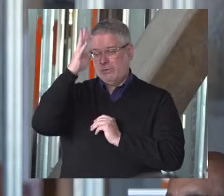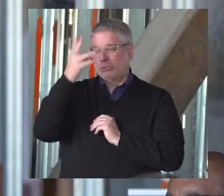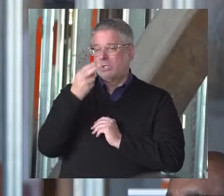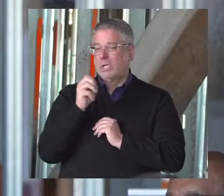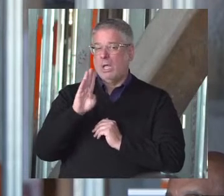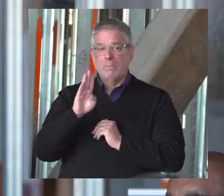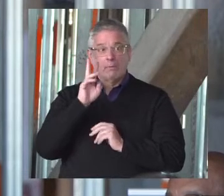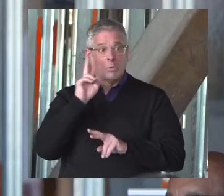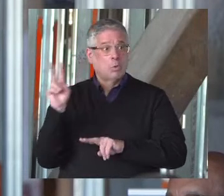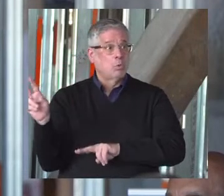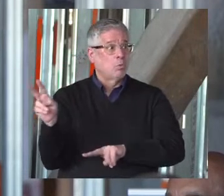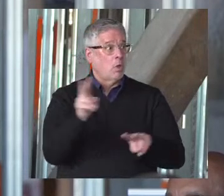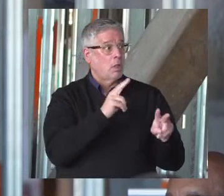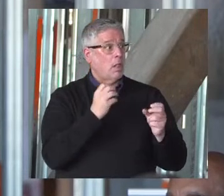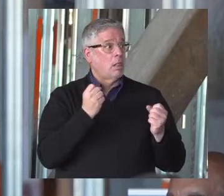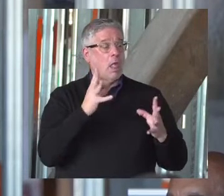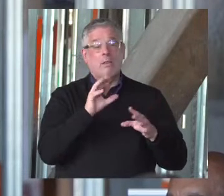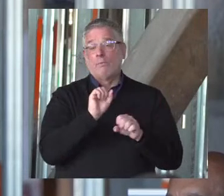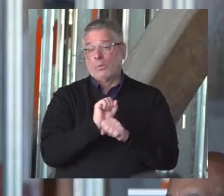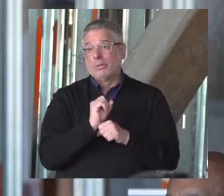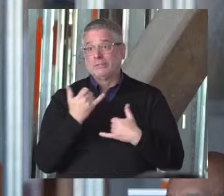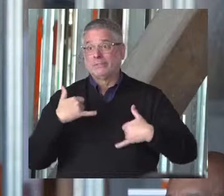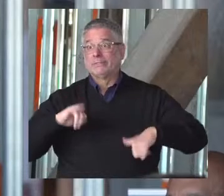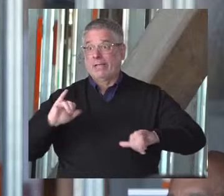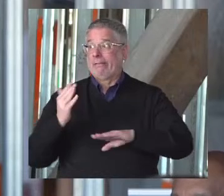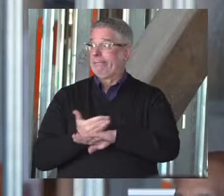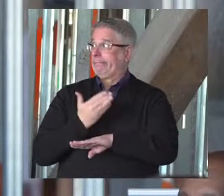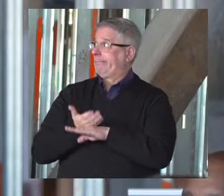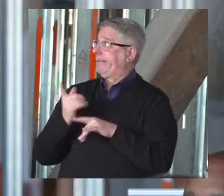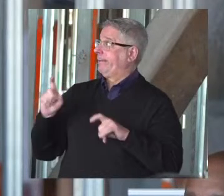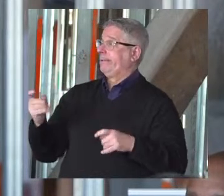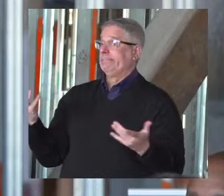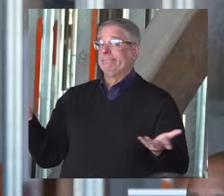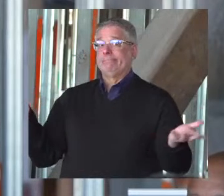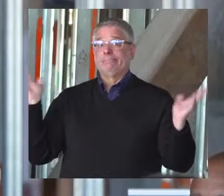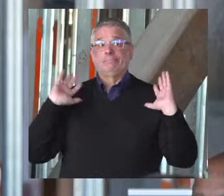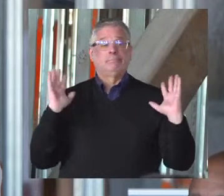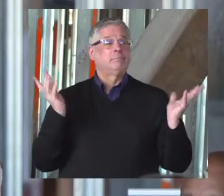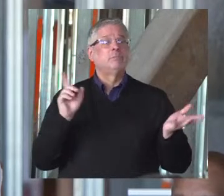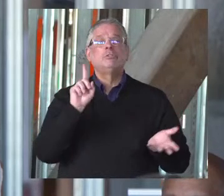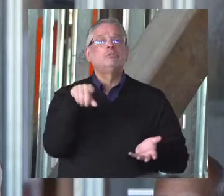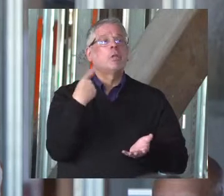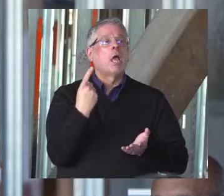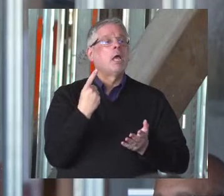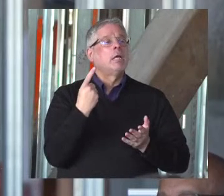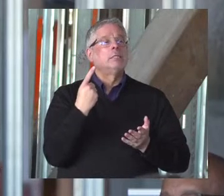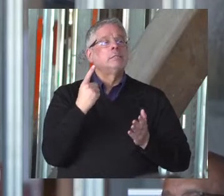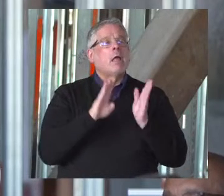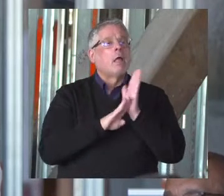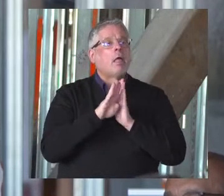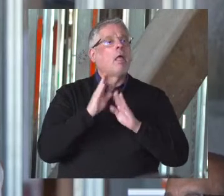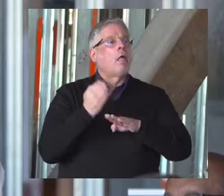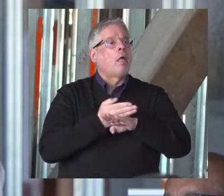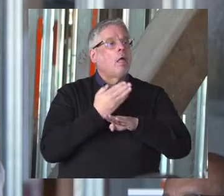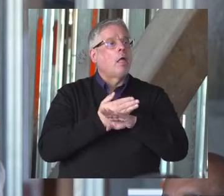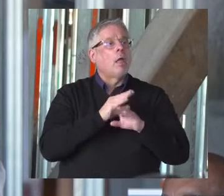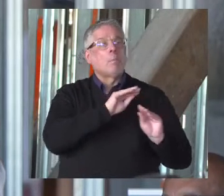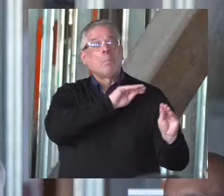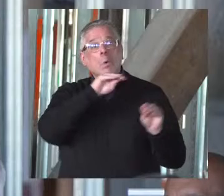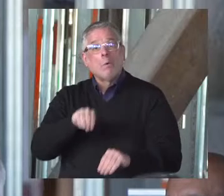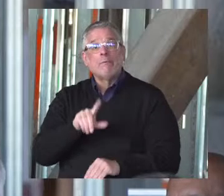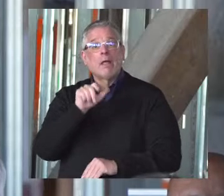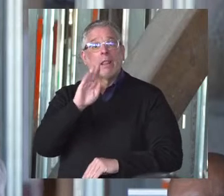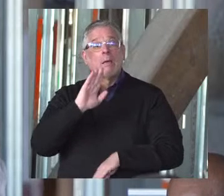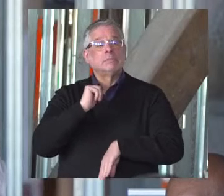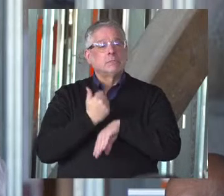do if you look around, that there's a lot of work to do. And I mean more, though, than just building out this space and moving in laboratory equipment.